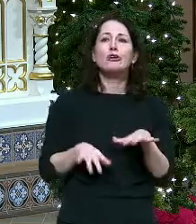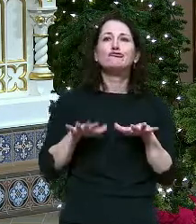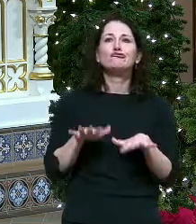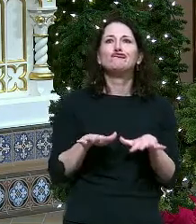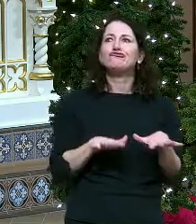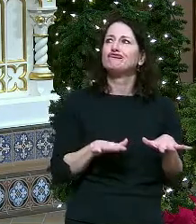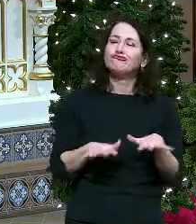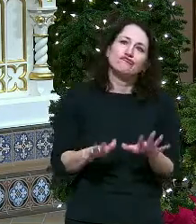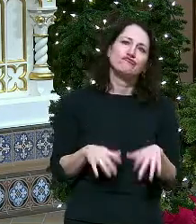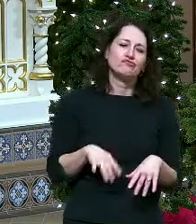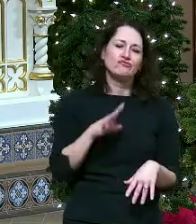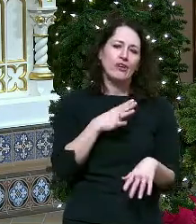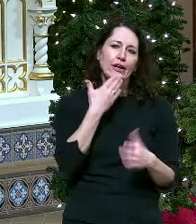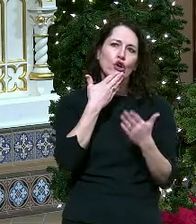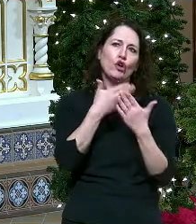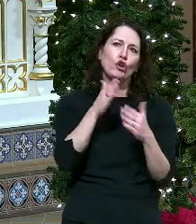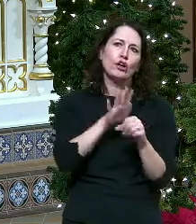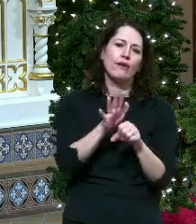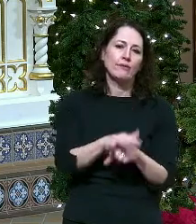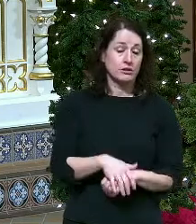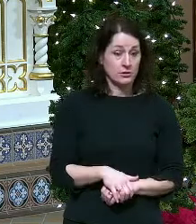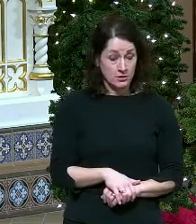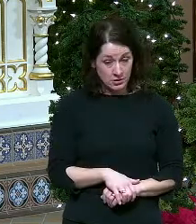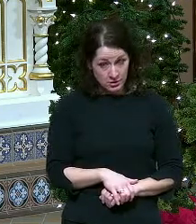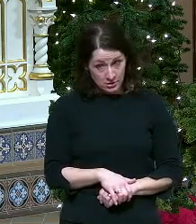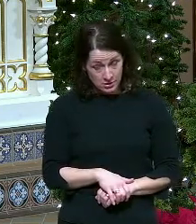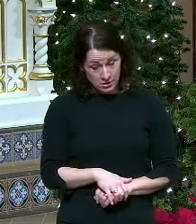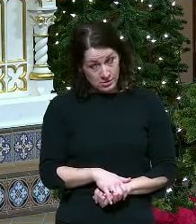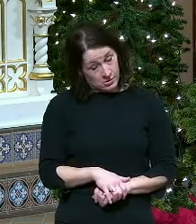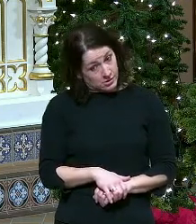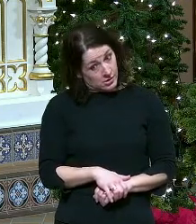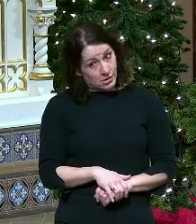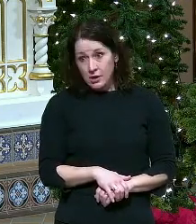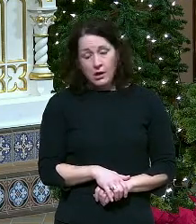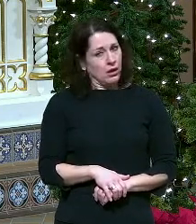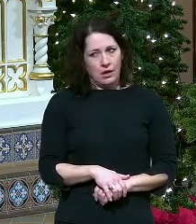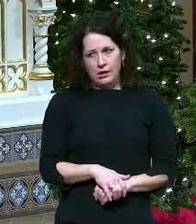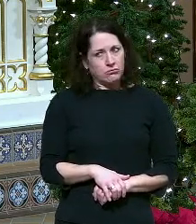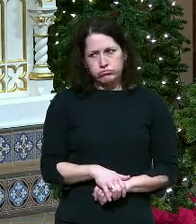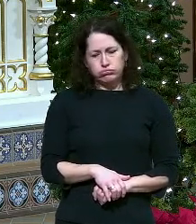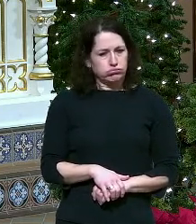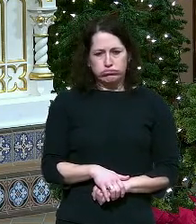on, it's all good enough. Really? No.